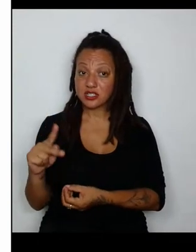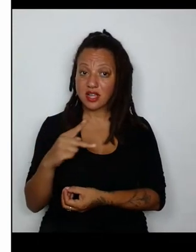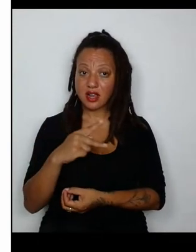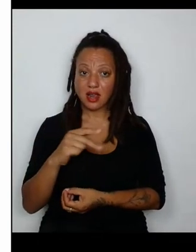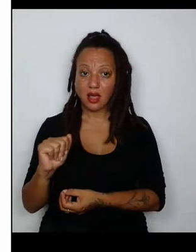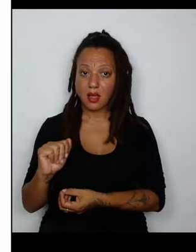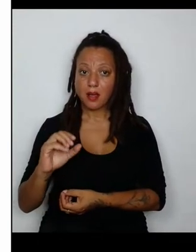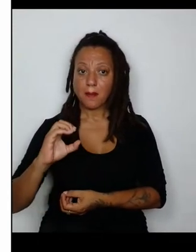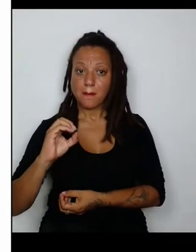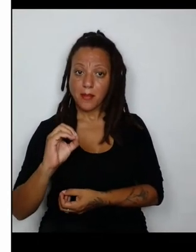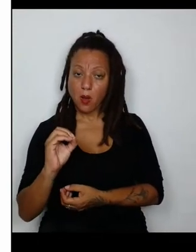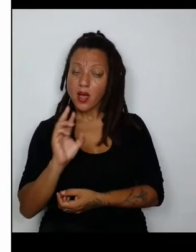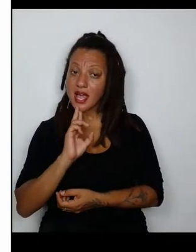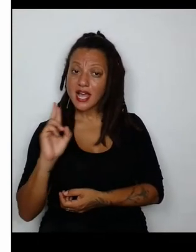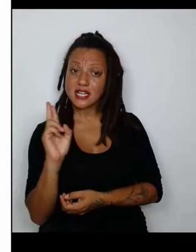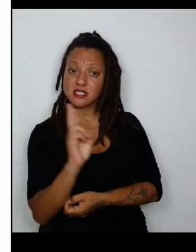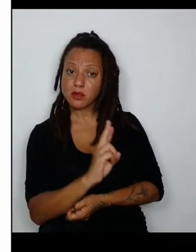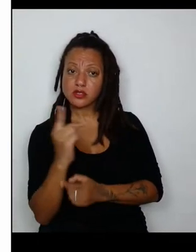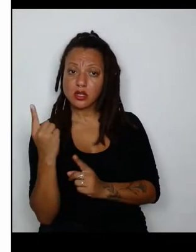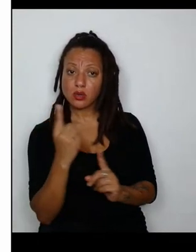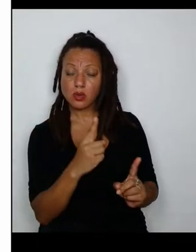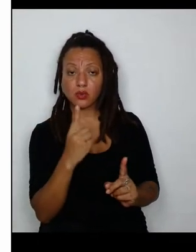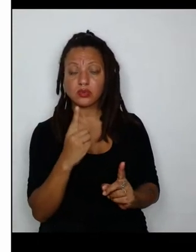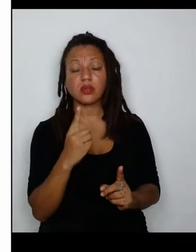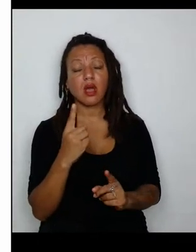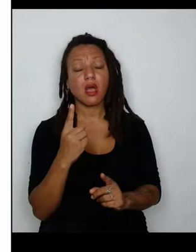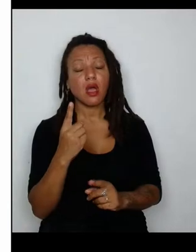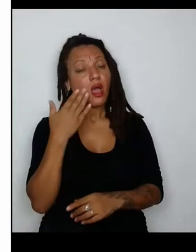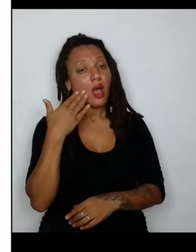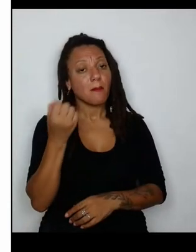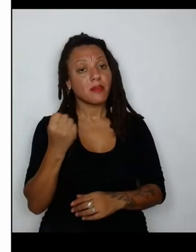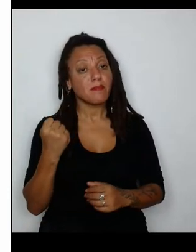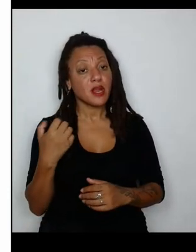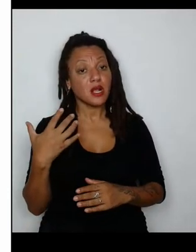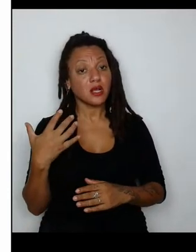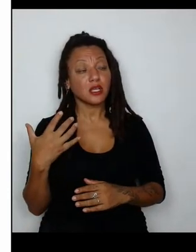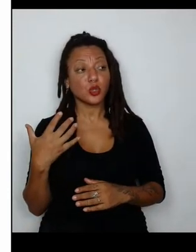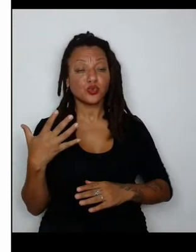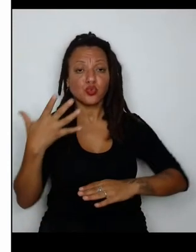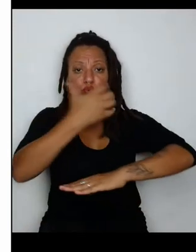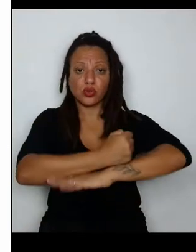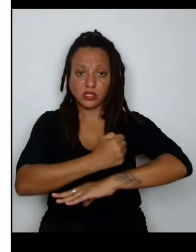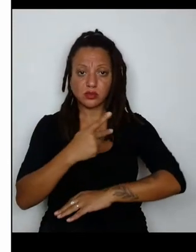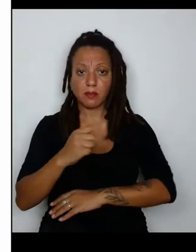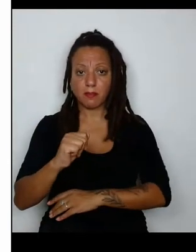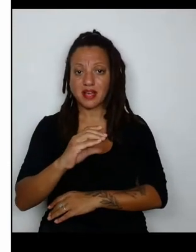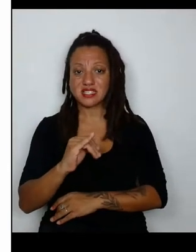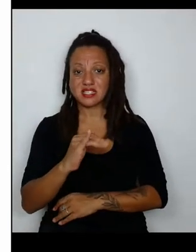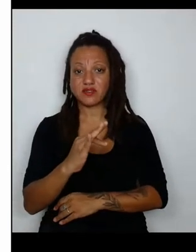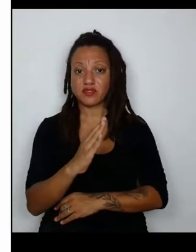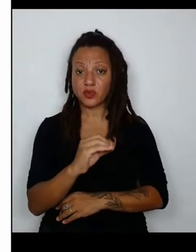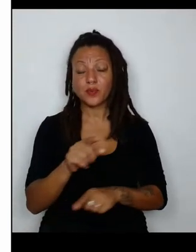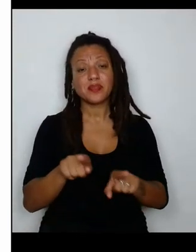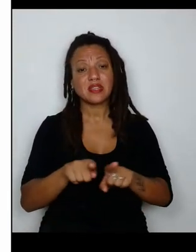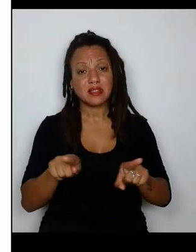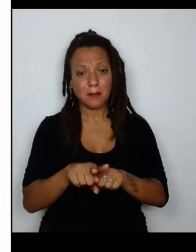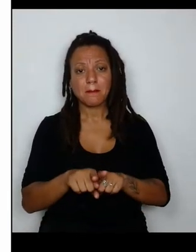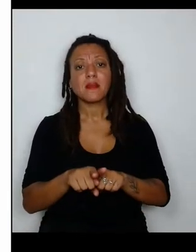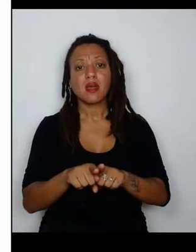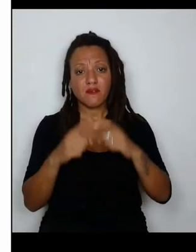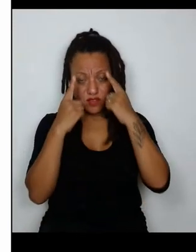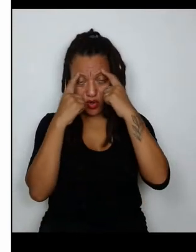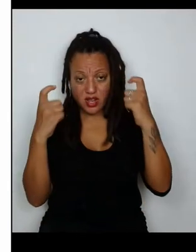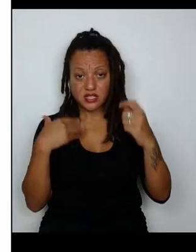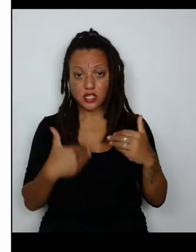pacific colonialism and to the violence enacted upon to the indigenous female body by the white male gaze